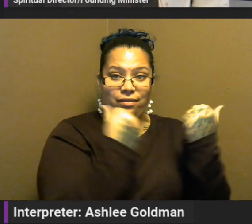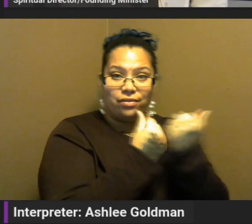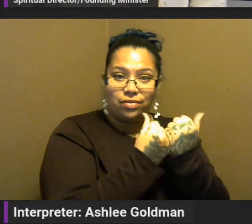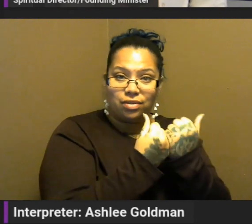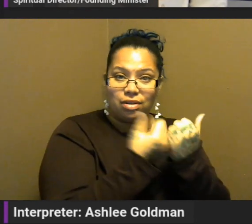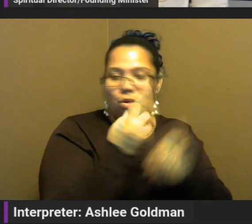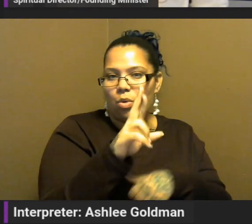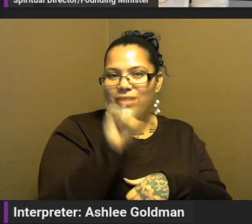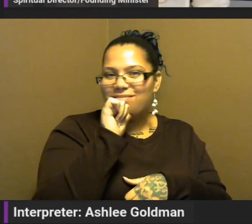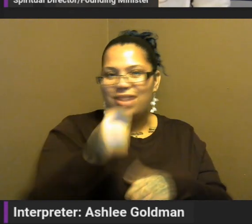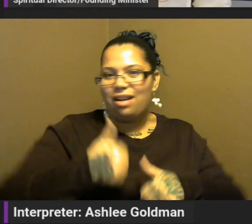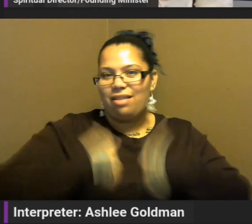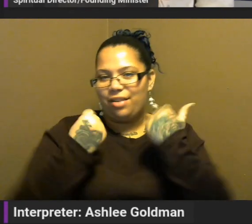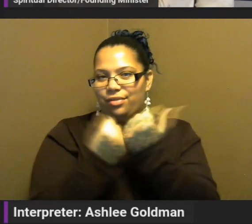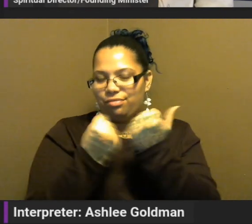Breathe.